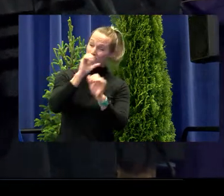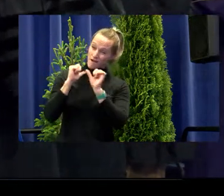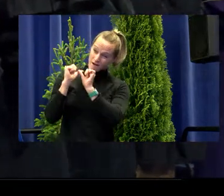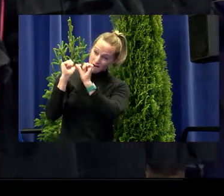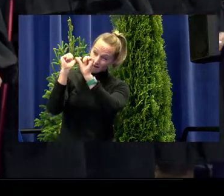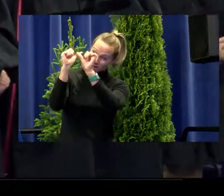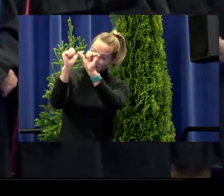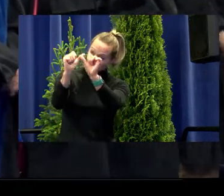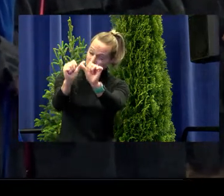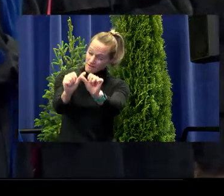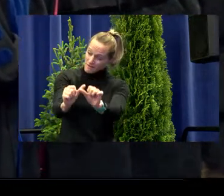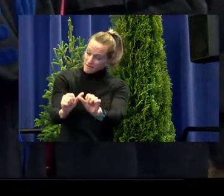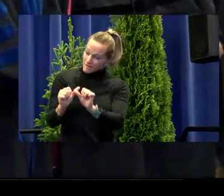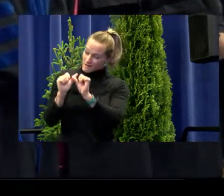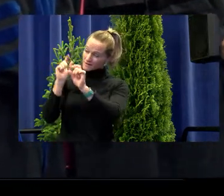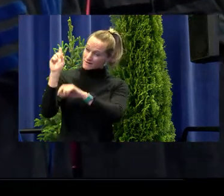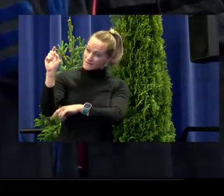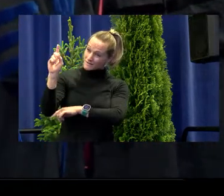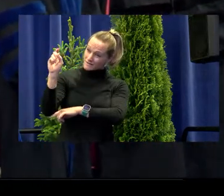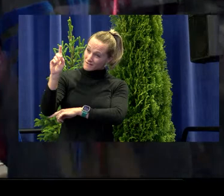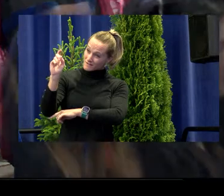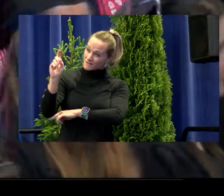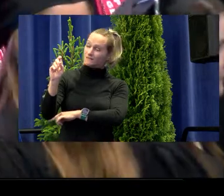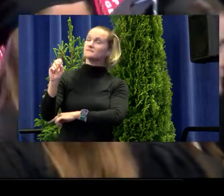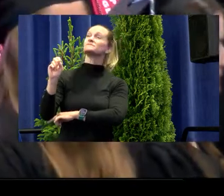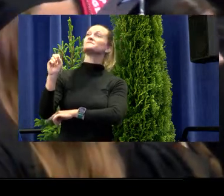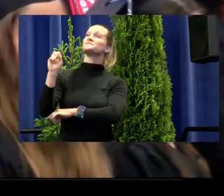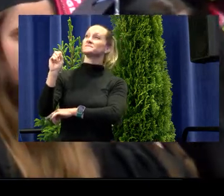star-spangled banner yet